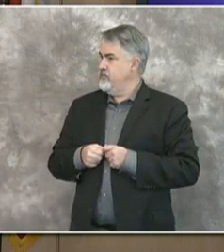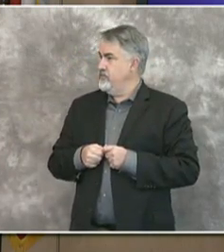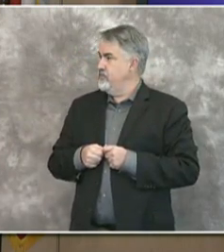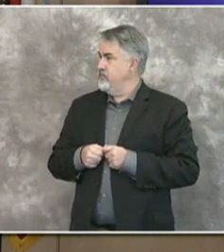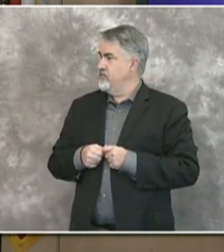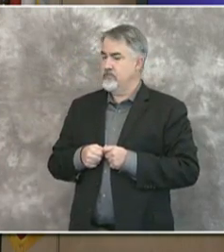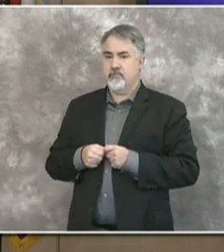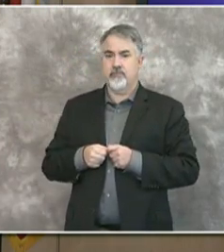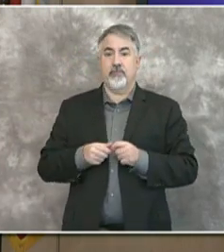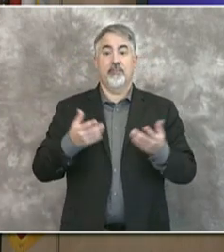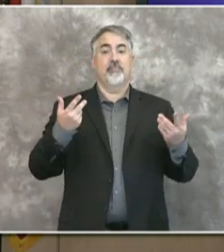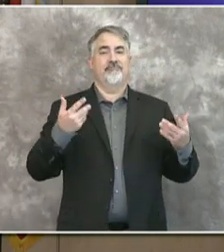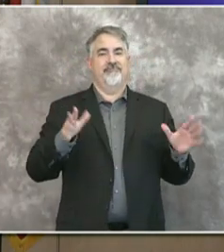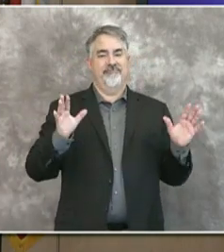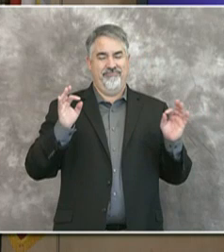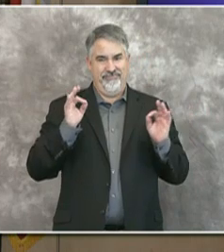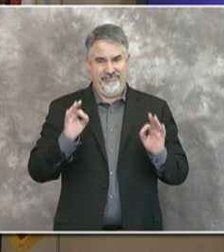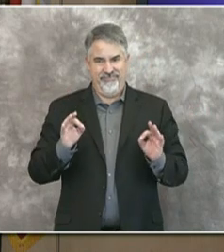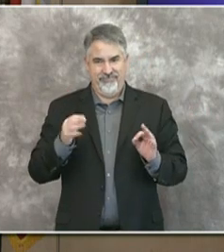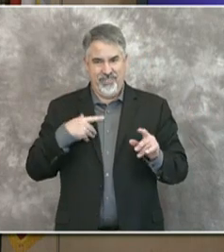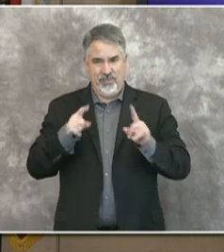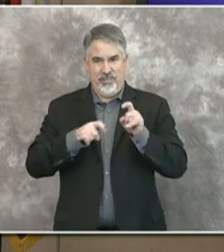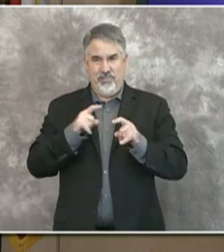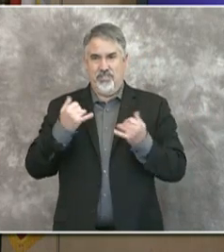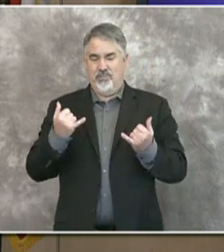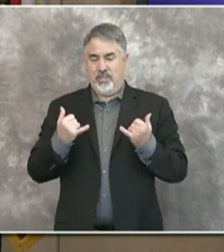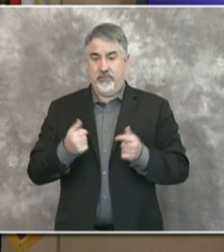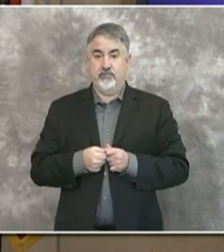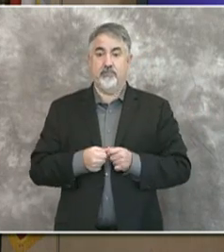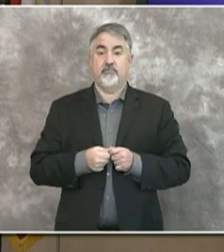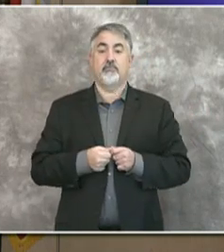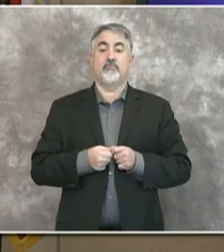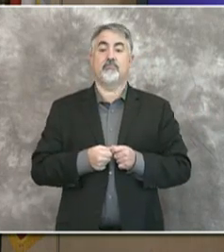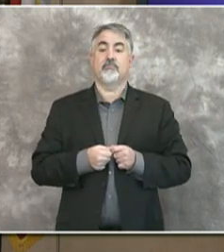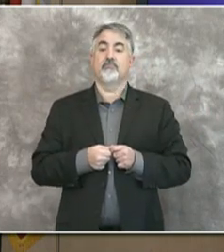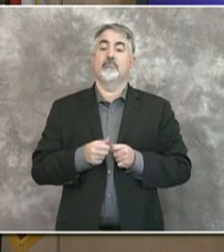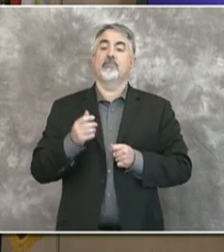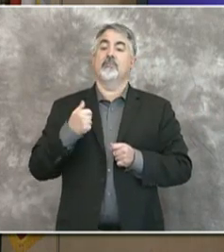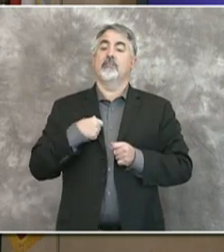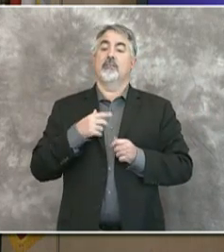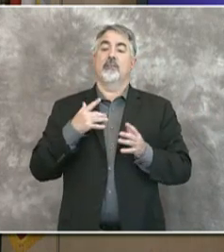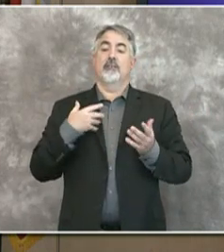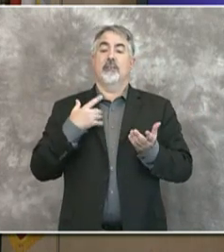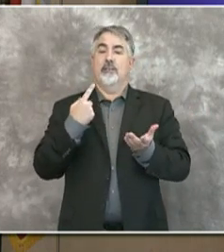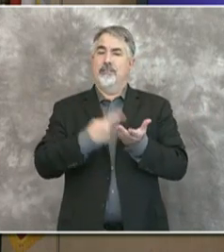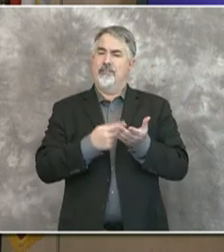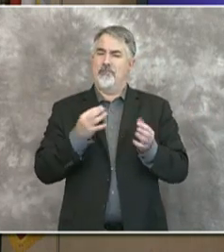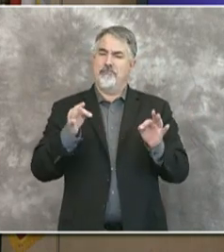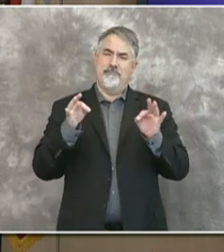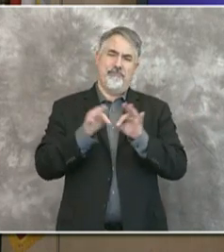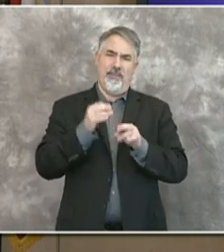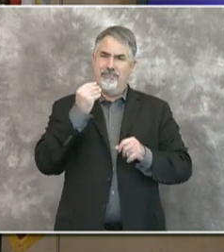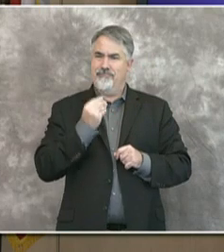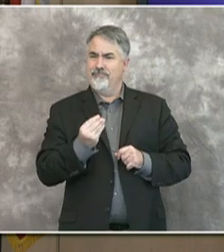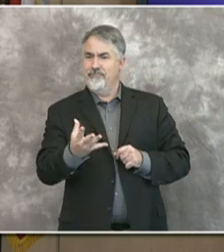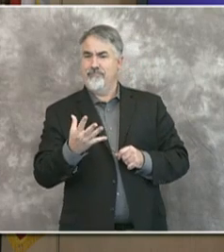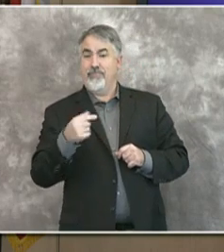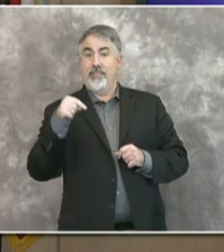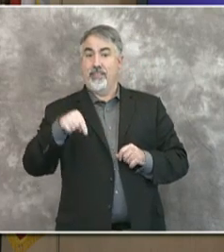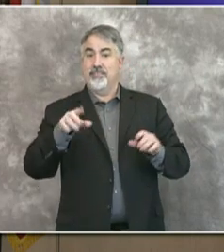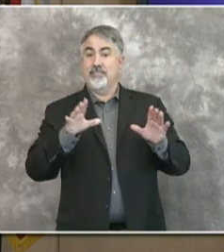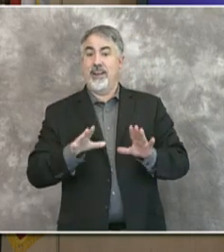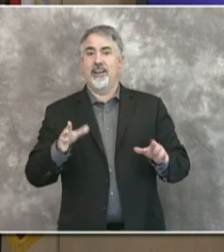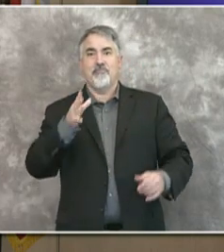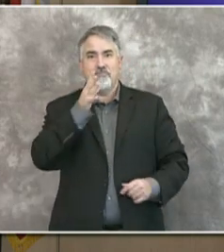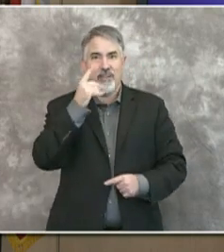Well, that concludes our questions for today. I can't conclude without mentioning that obviously this Sunday is Mother's Day.